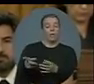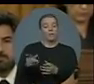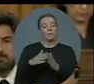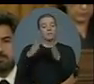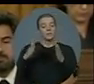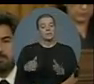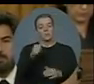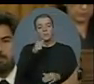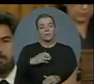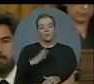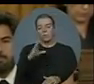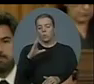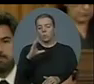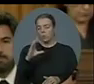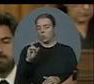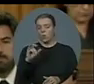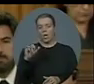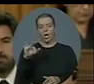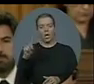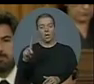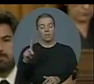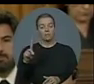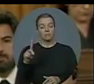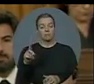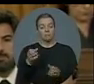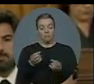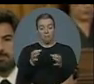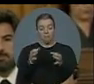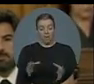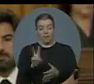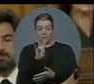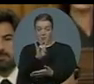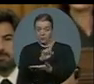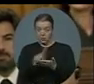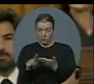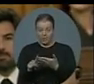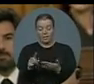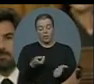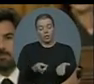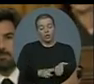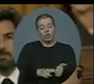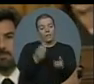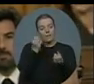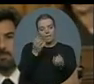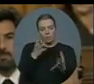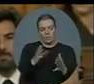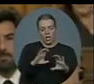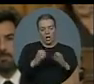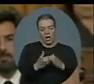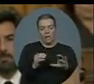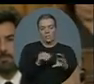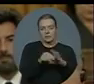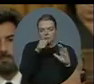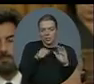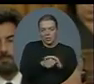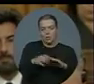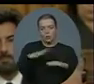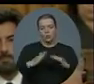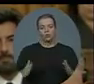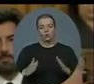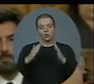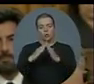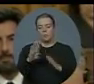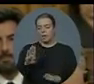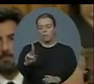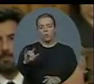5 weeks were classified briefing notes relating to the Bucharest summit and our mission in Afghanistan? Will the government